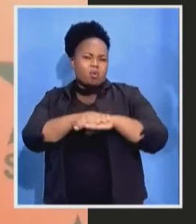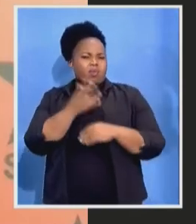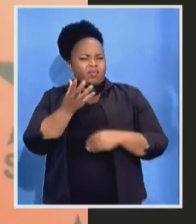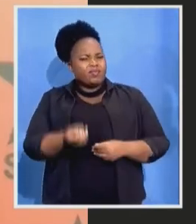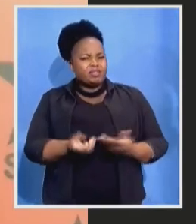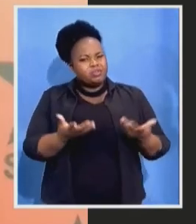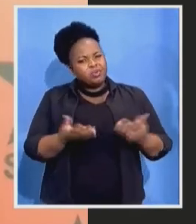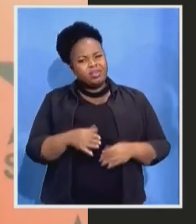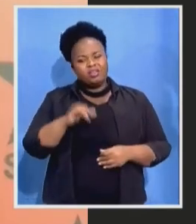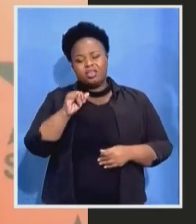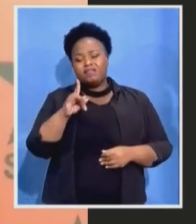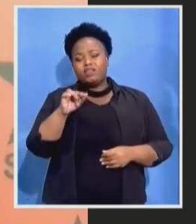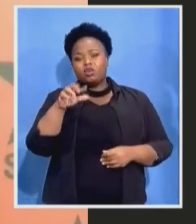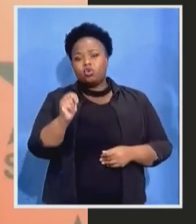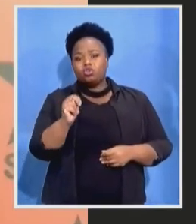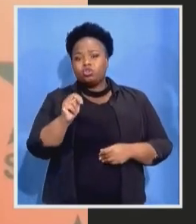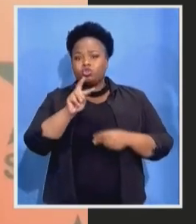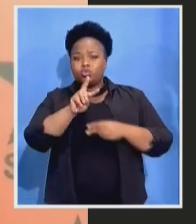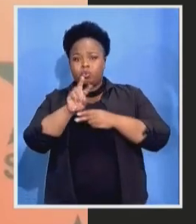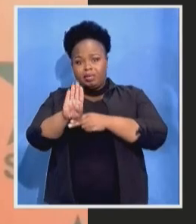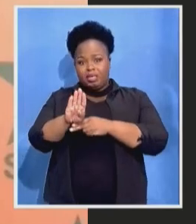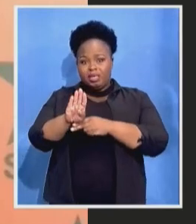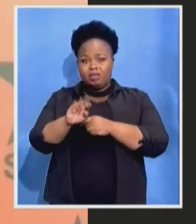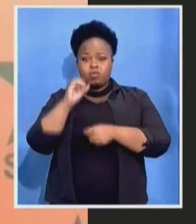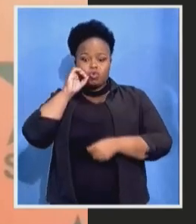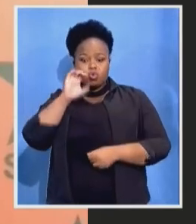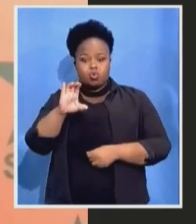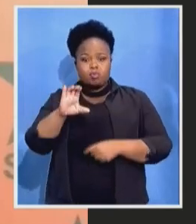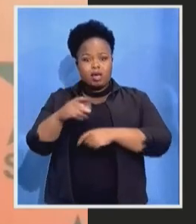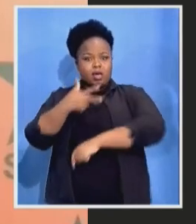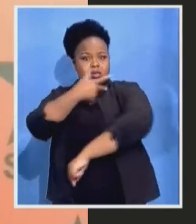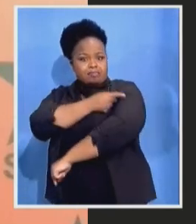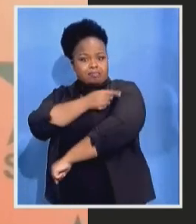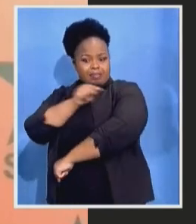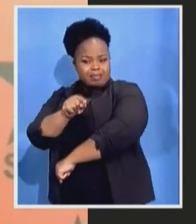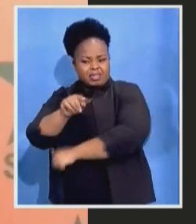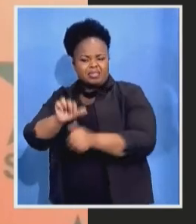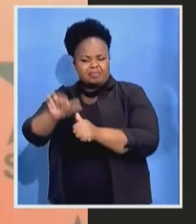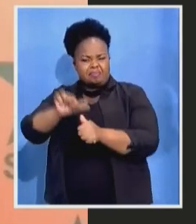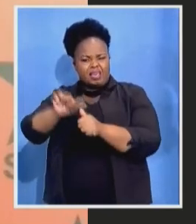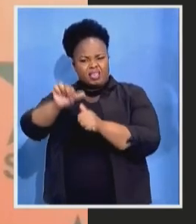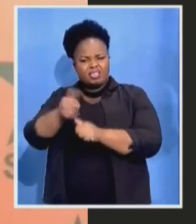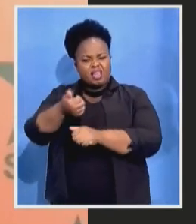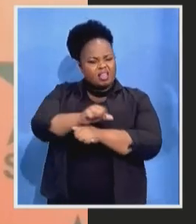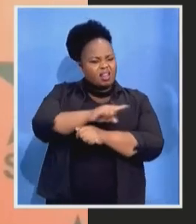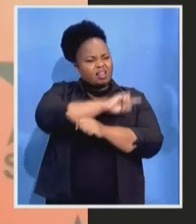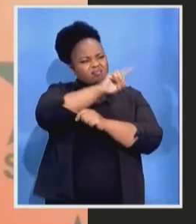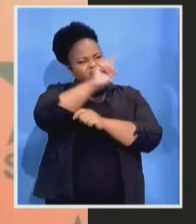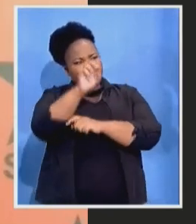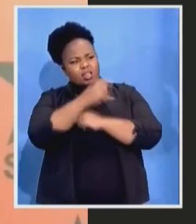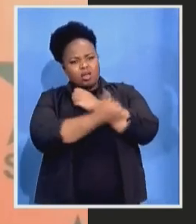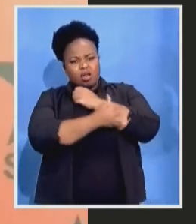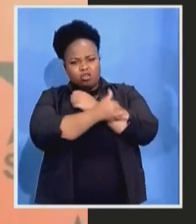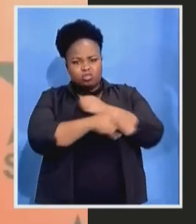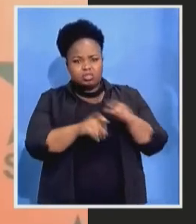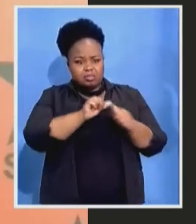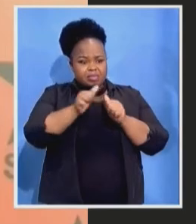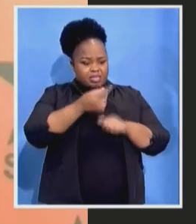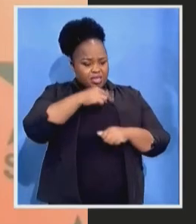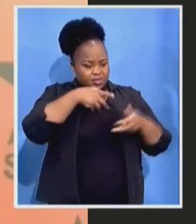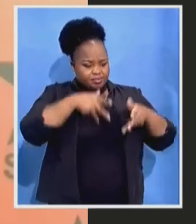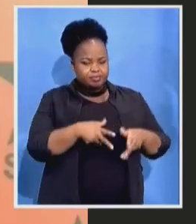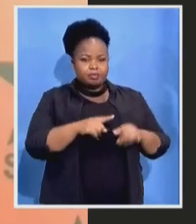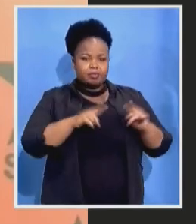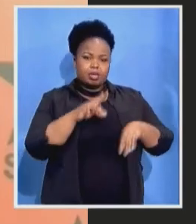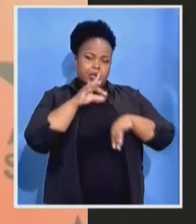was utilized in other countries or even here at home. But the Medical Council, of course, will take its